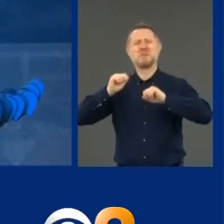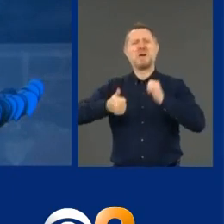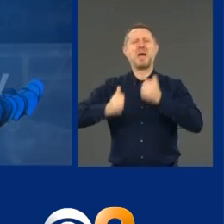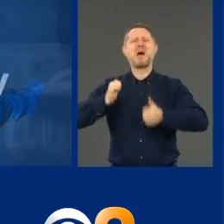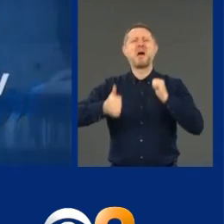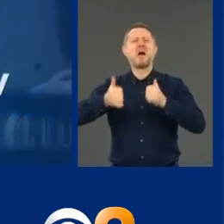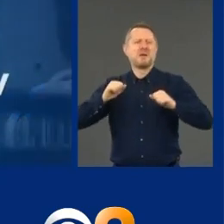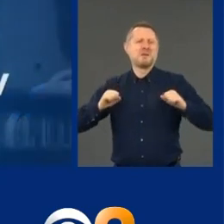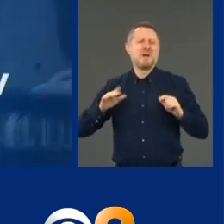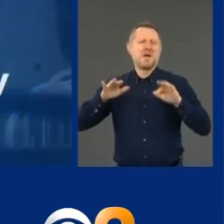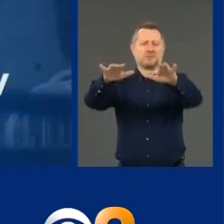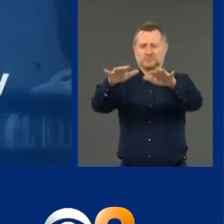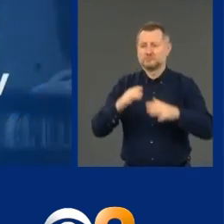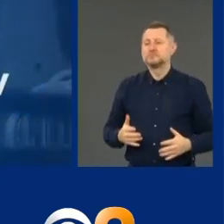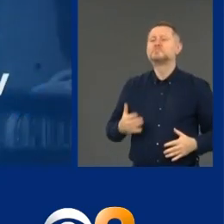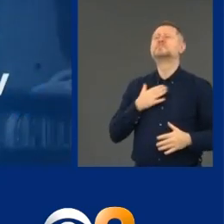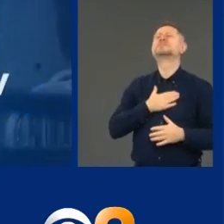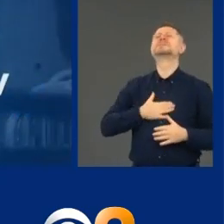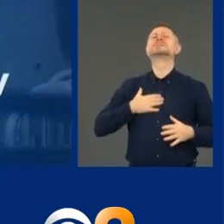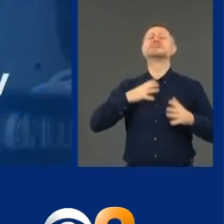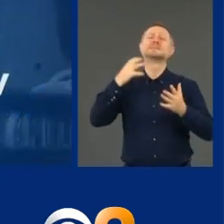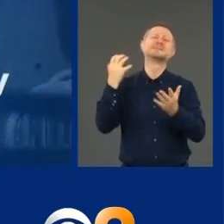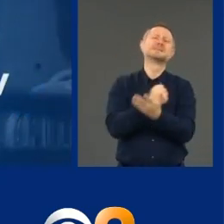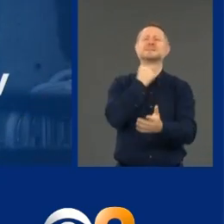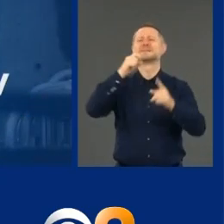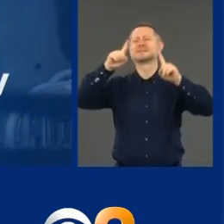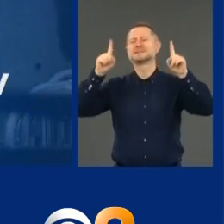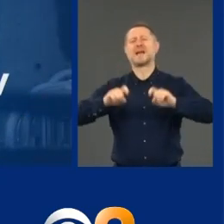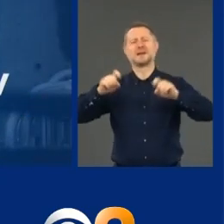Please go to the website and get a test.